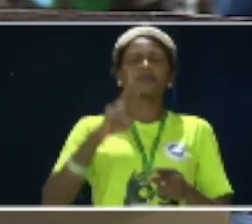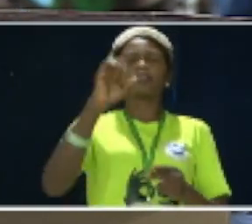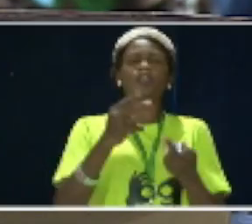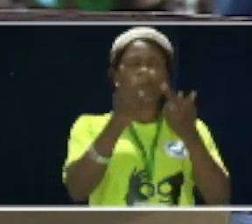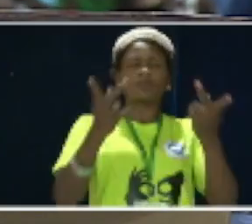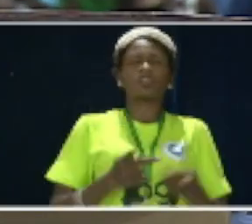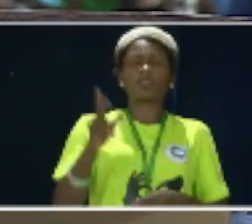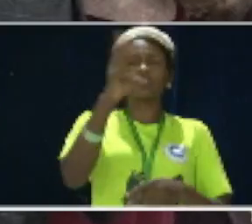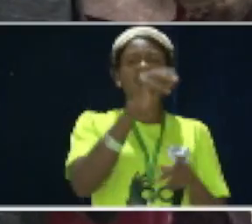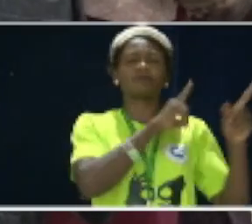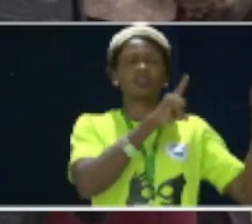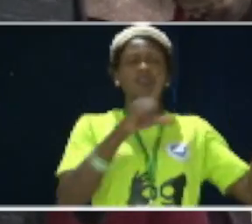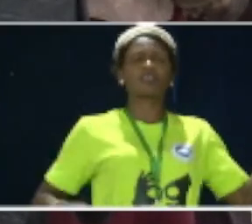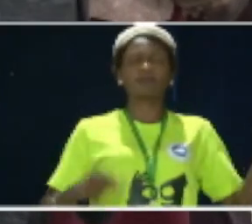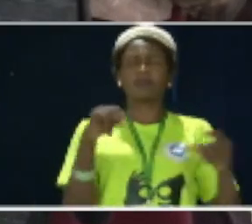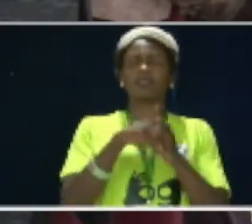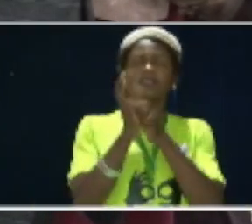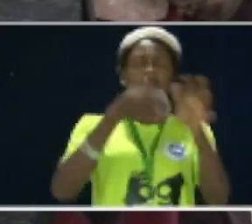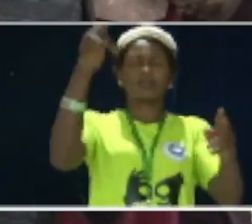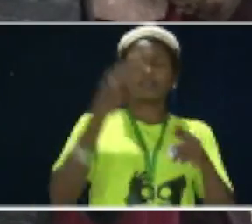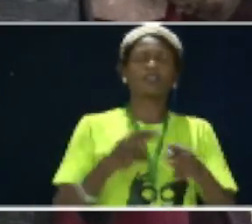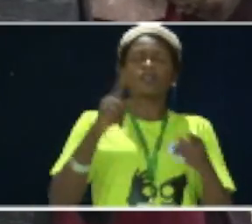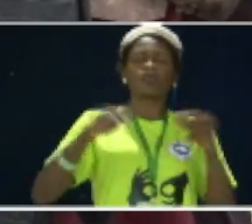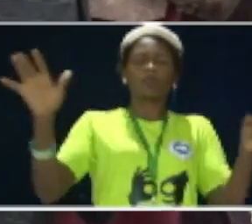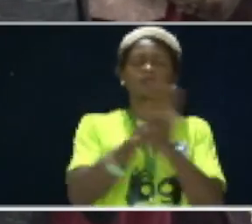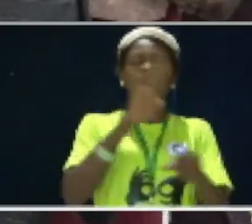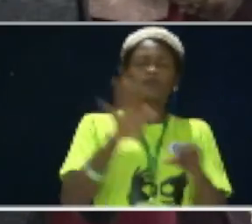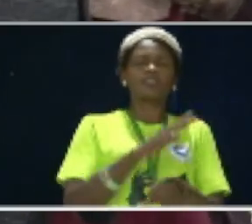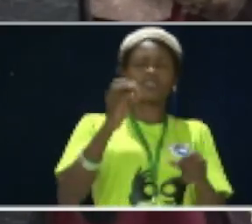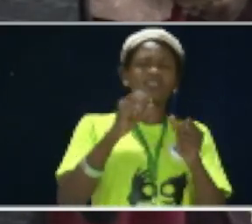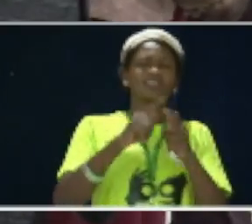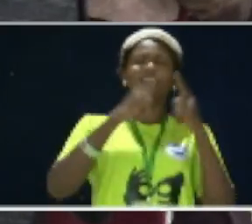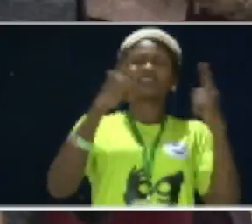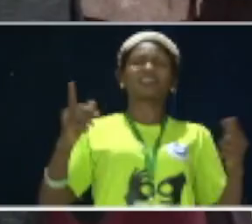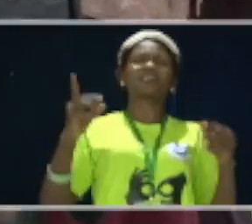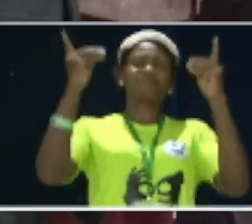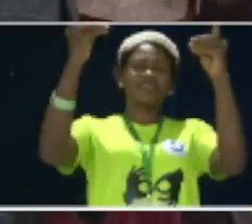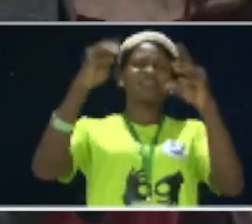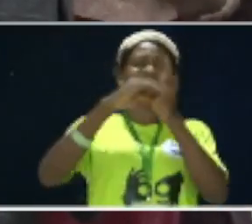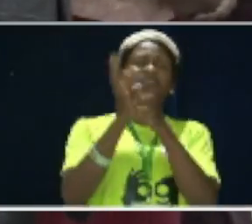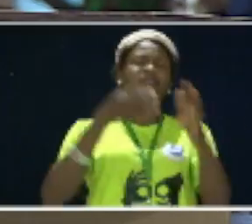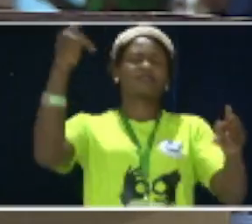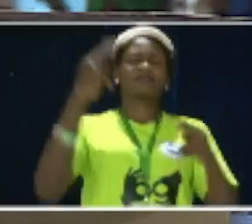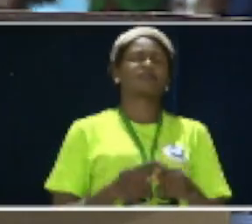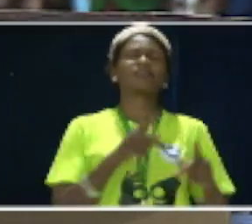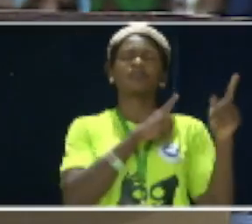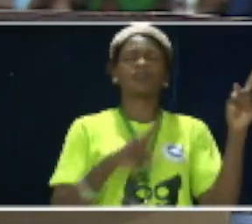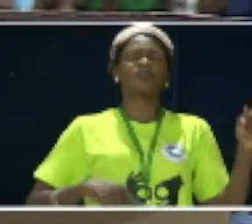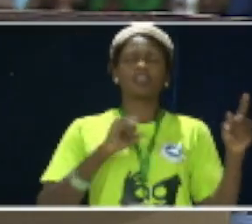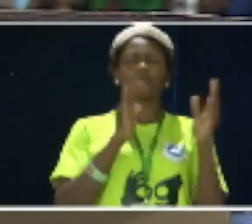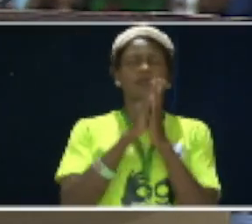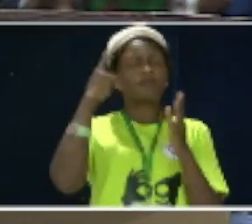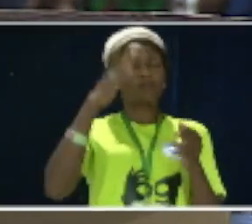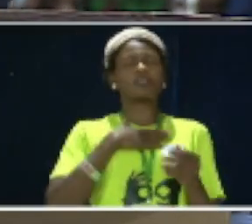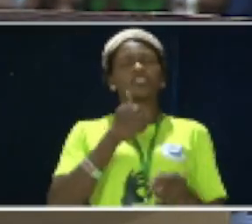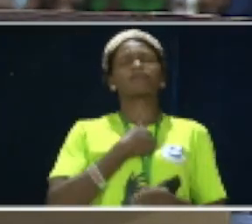Reposition them, Lord, to fulfill the great destiny. Lord, I pray for